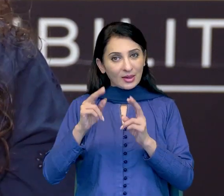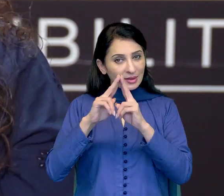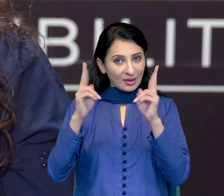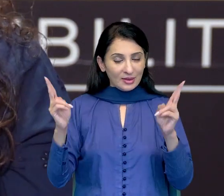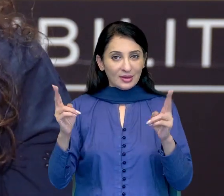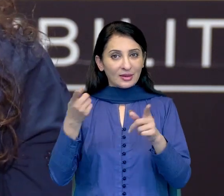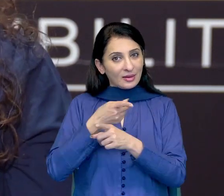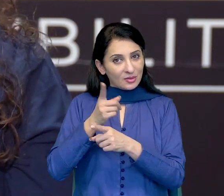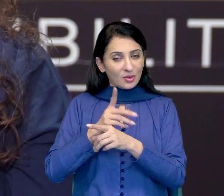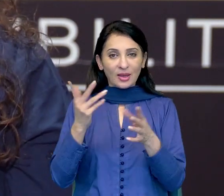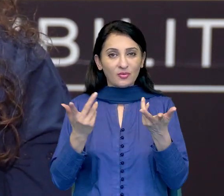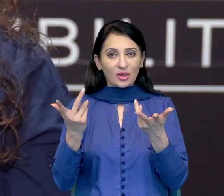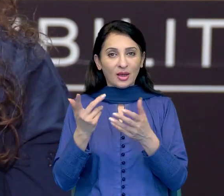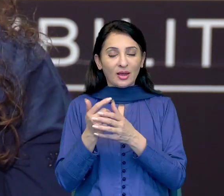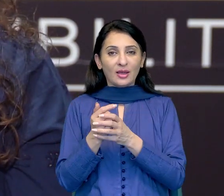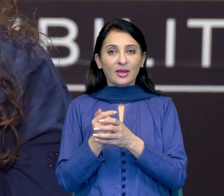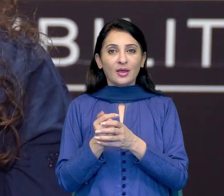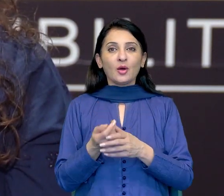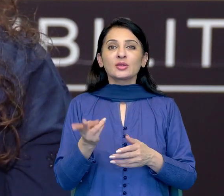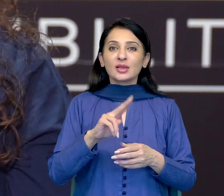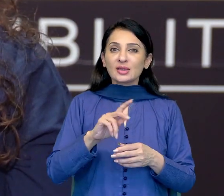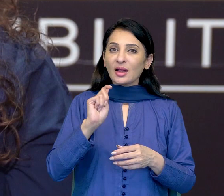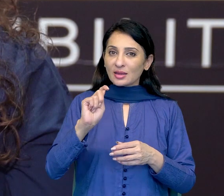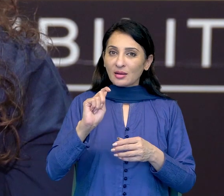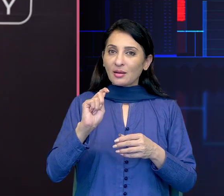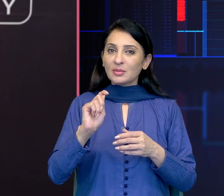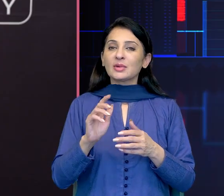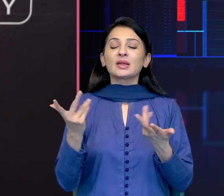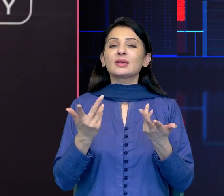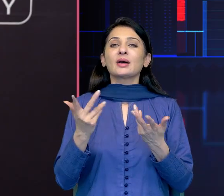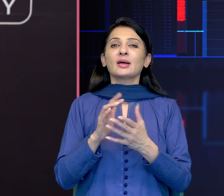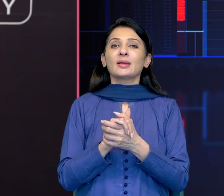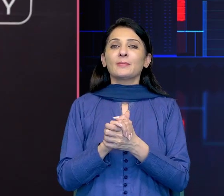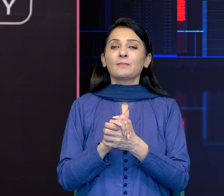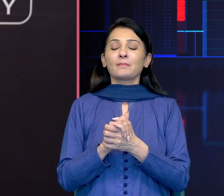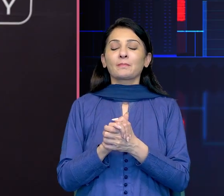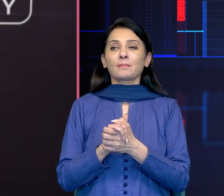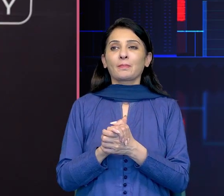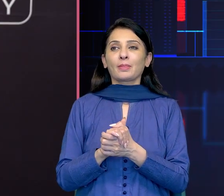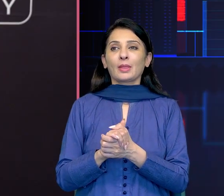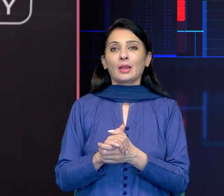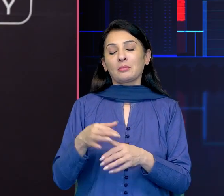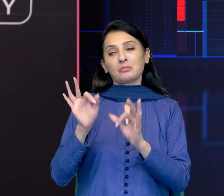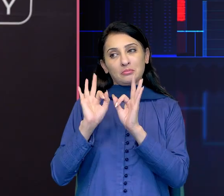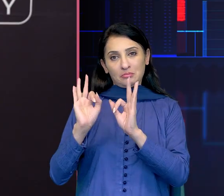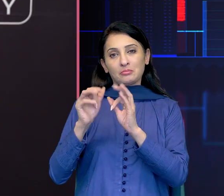living in these countries, and in the discipline of art,